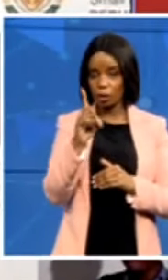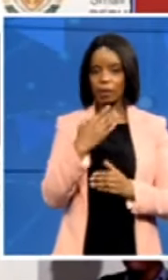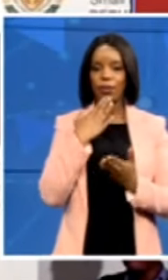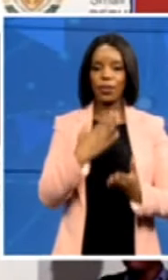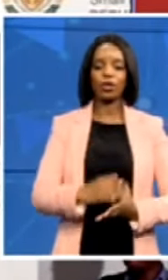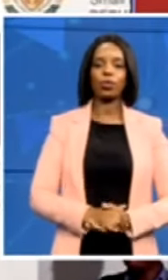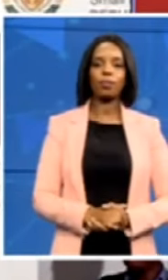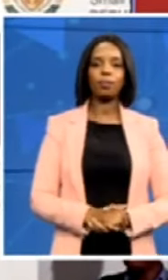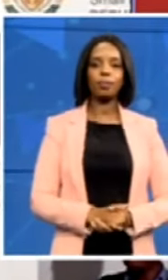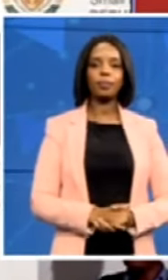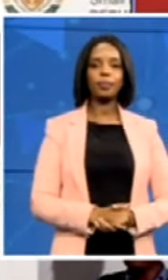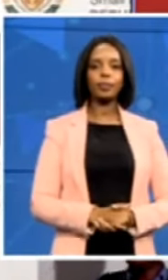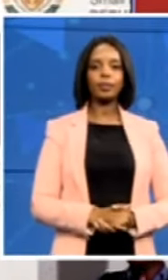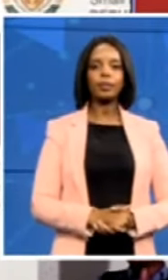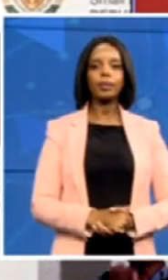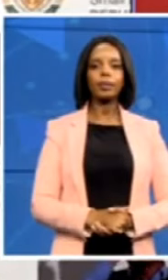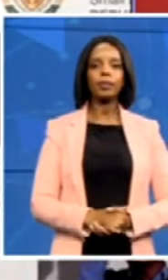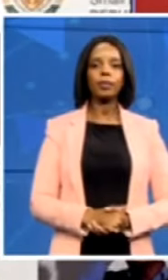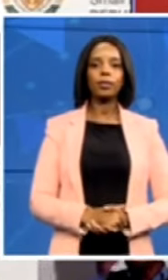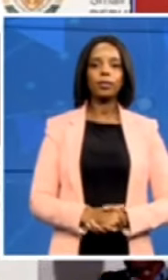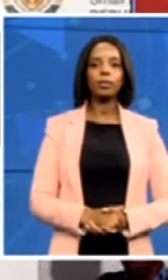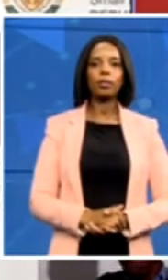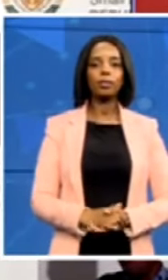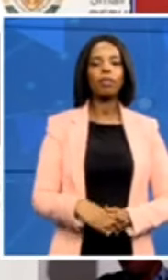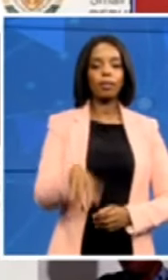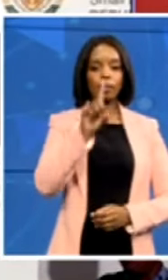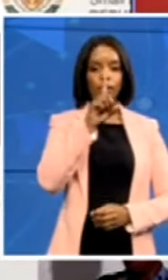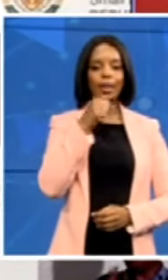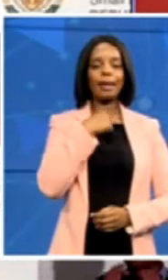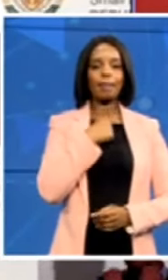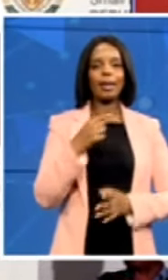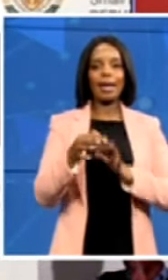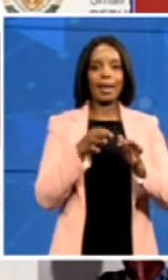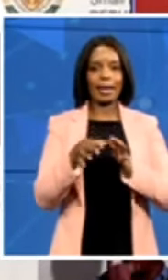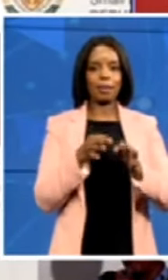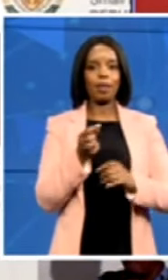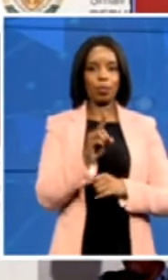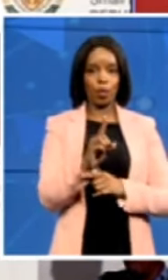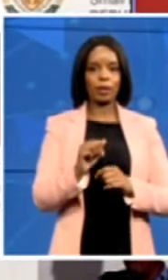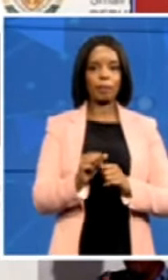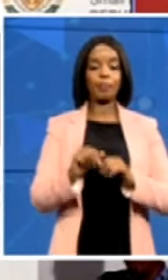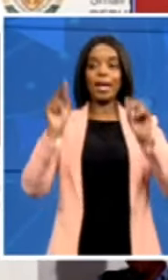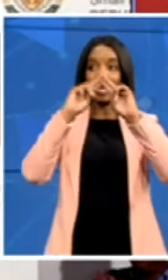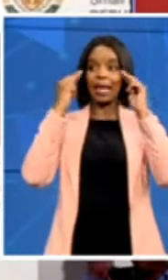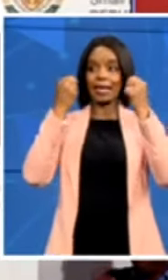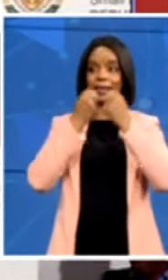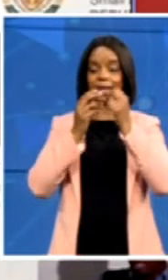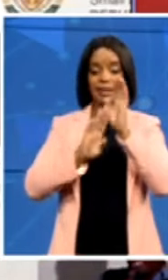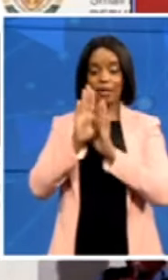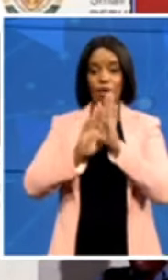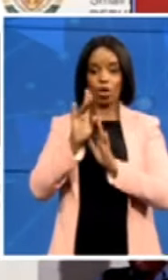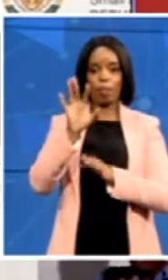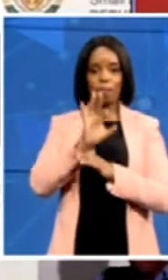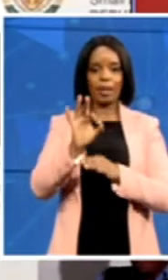Firstly, let me explain that when the National Development Plan was drafted, none of us foresaw the emergence or the outbreak of